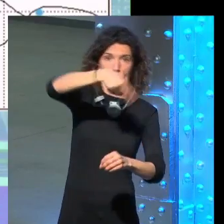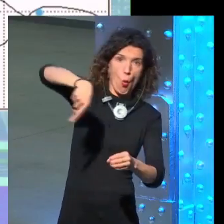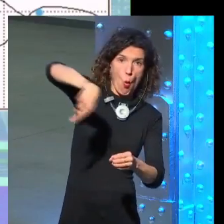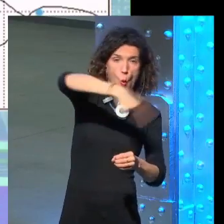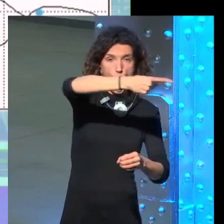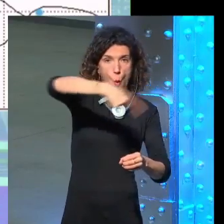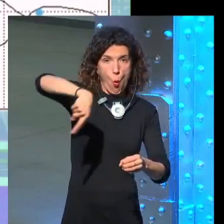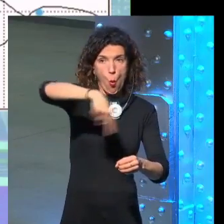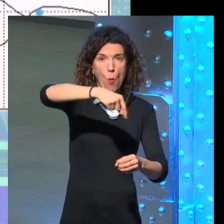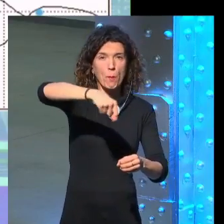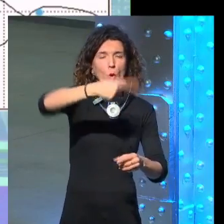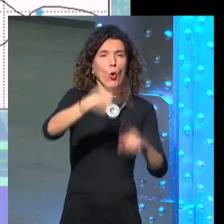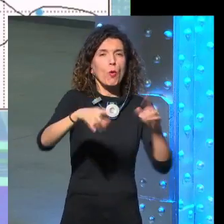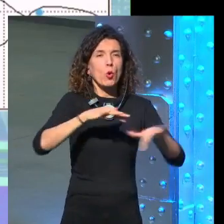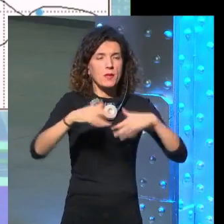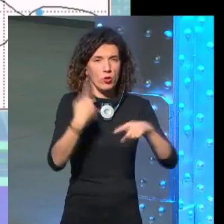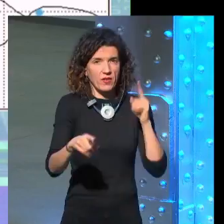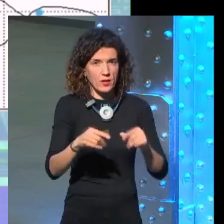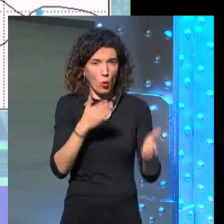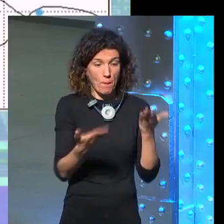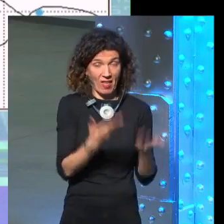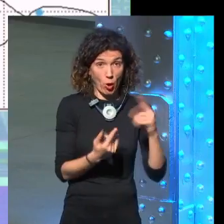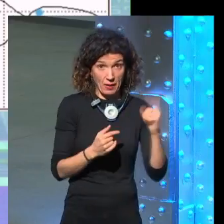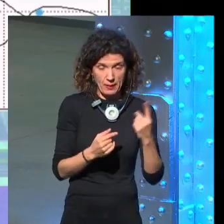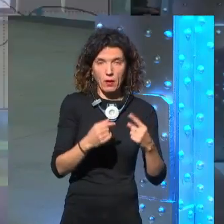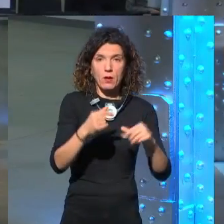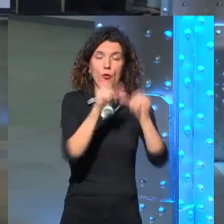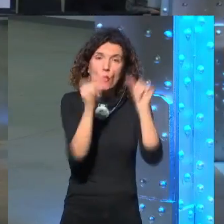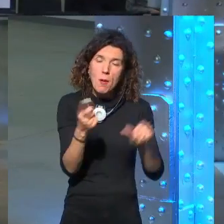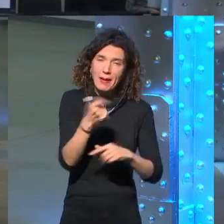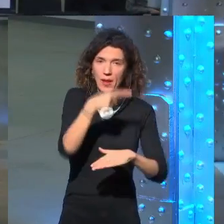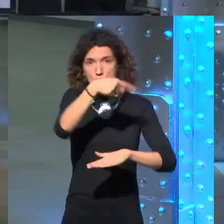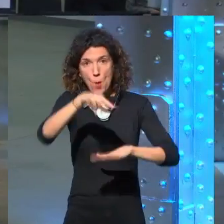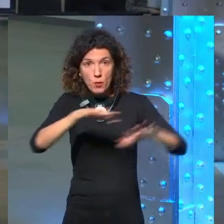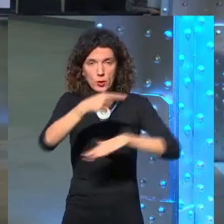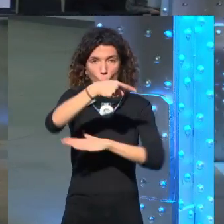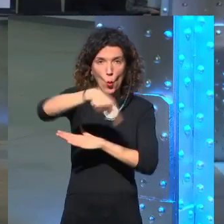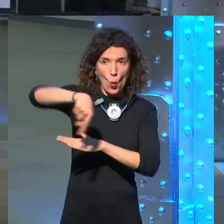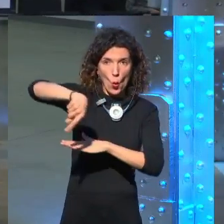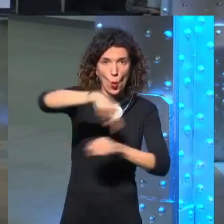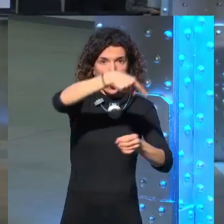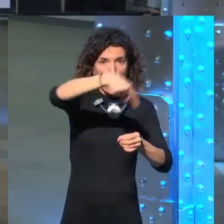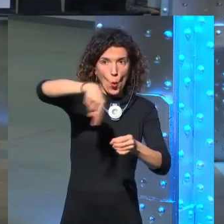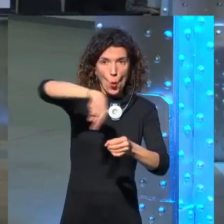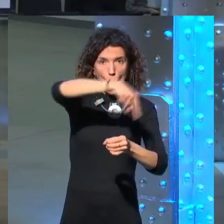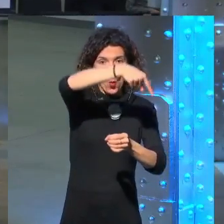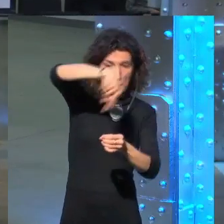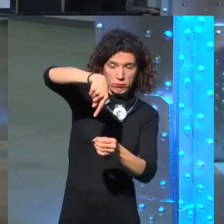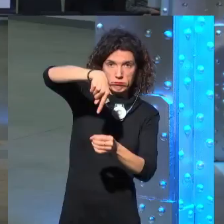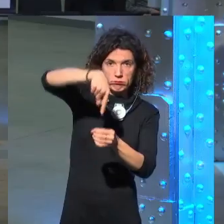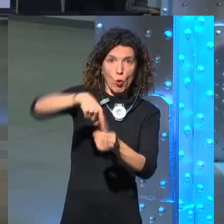in a different position. It starts off fairly similarly, but then quickly goes off somewhere else and ends up at the red